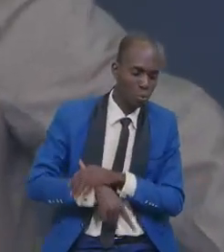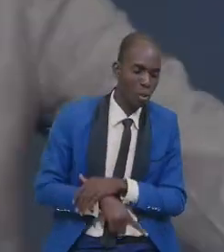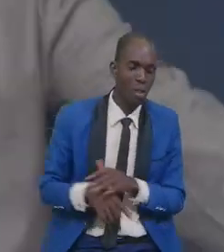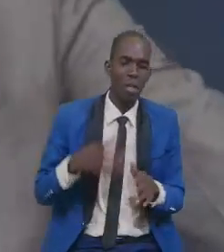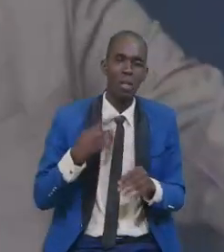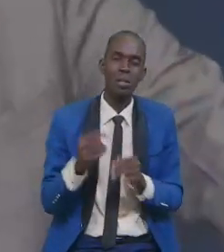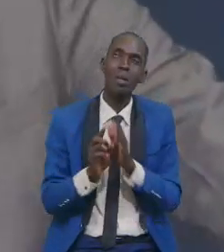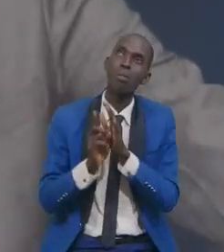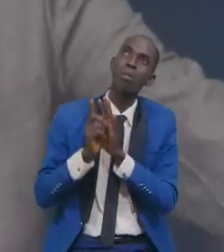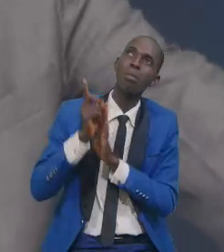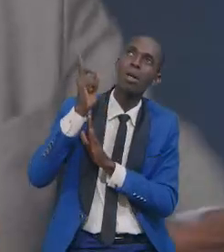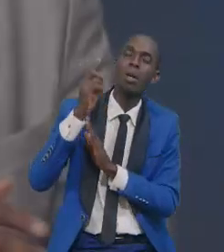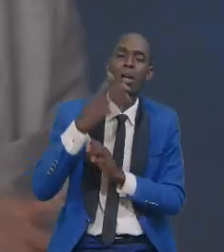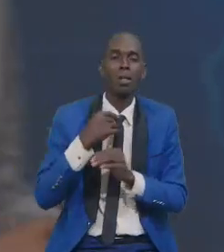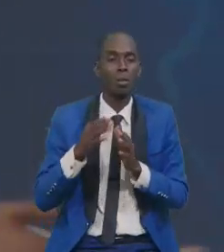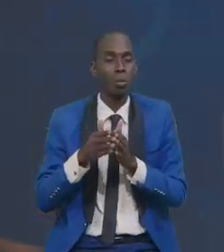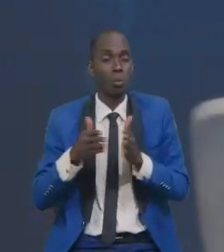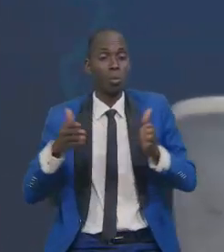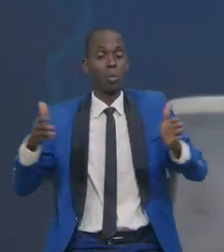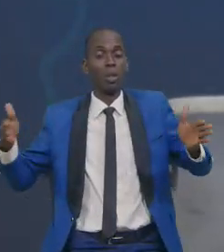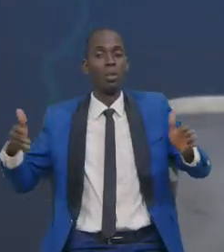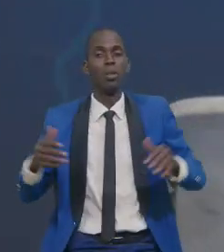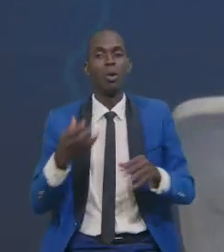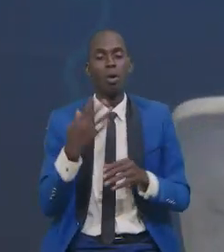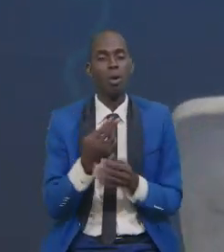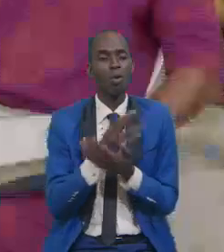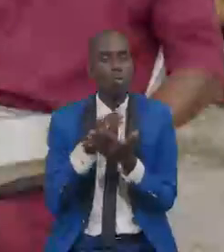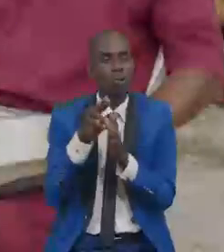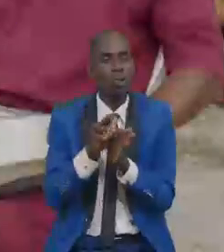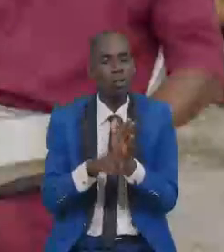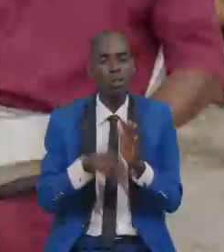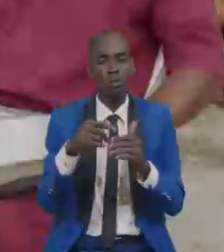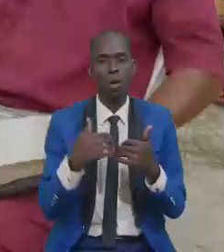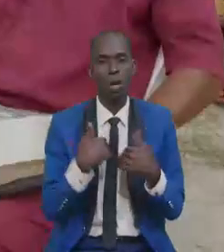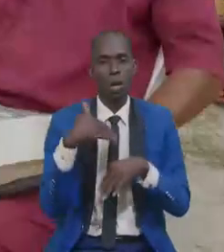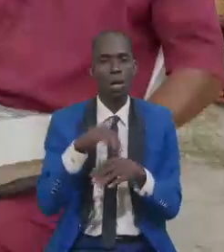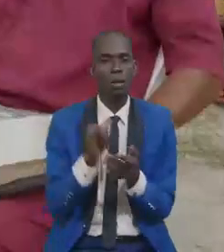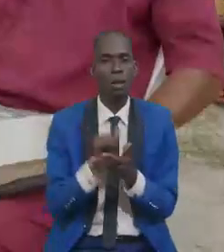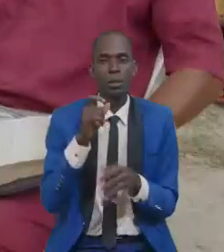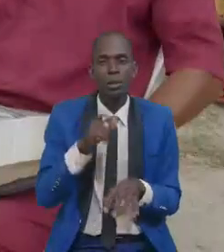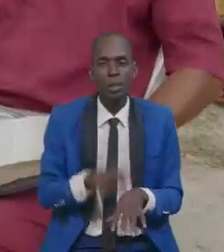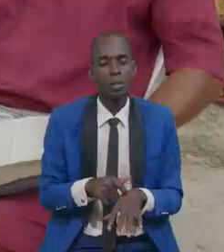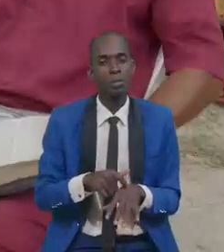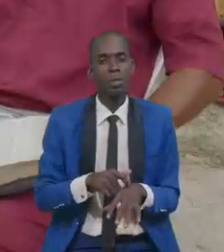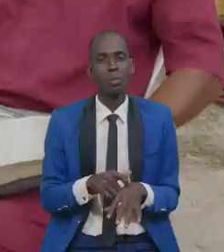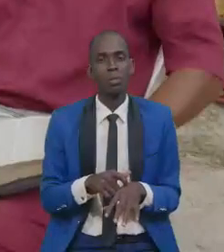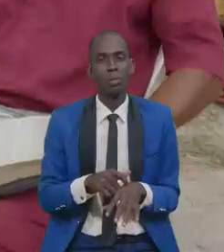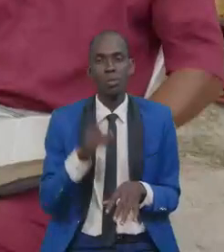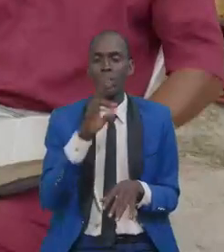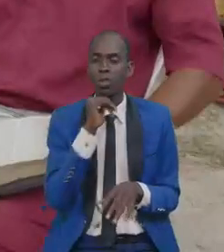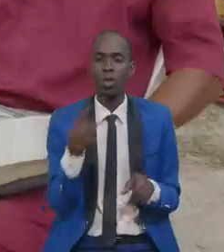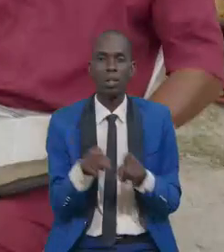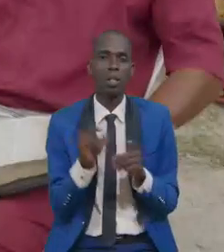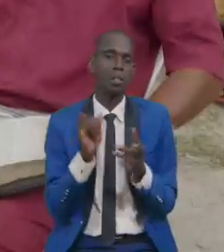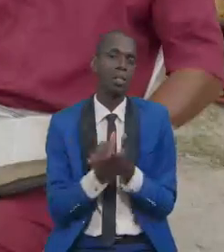length and the breadth of holiness you had at that time, you are not like that now. And people even